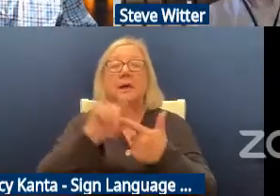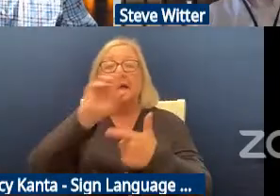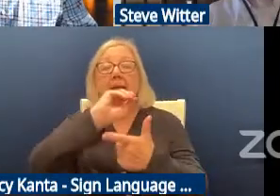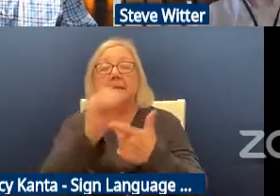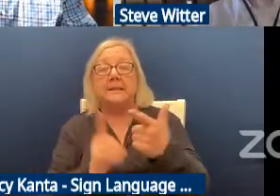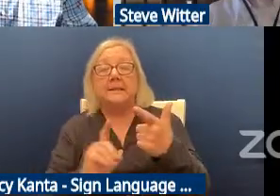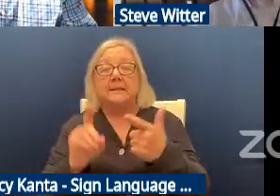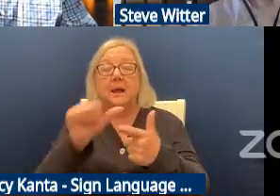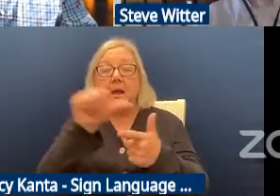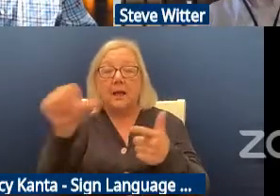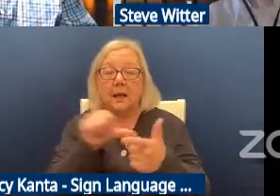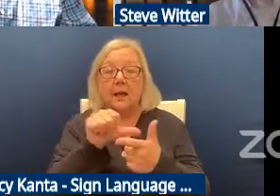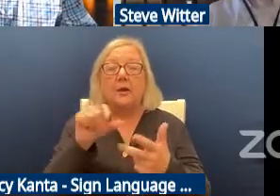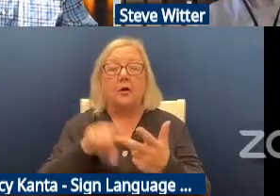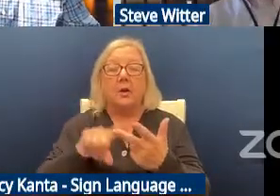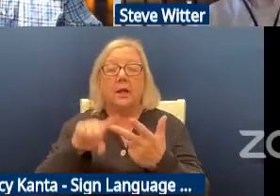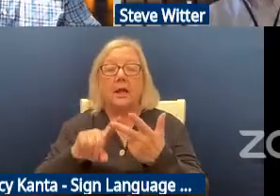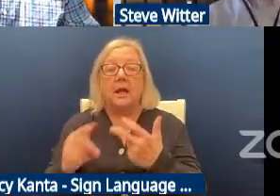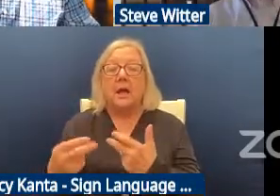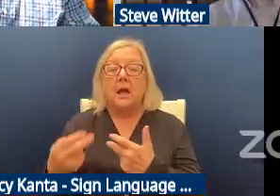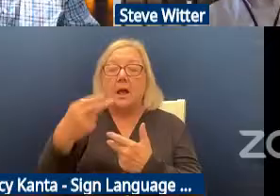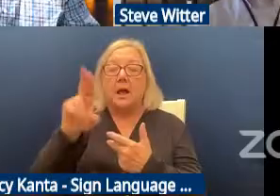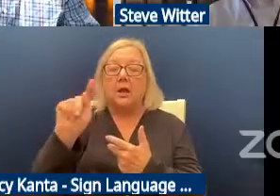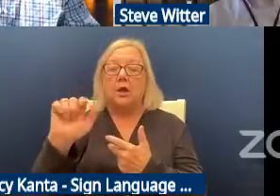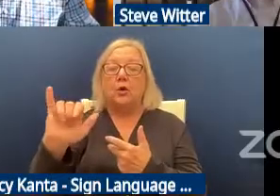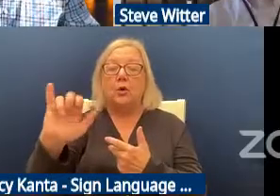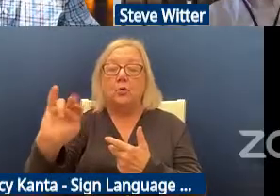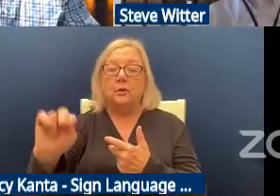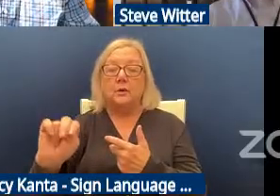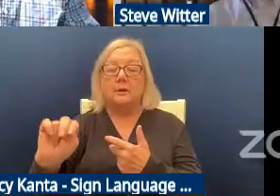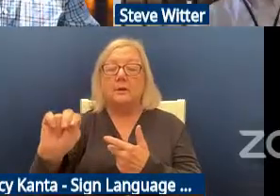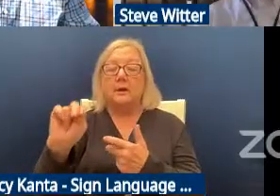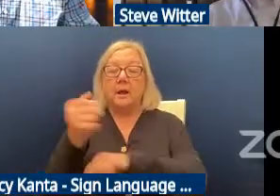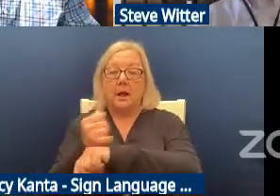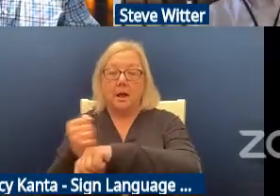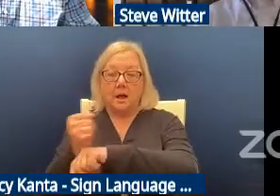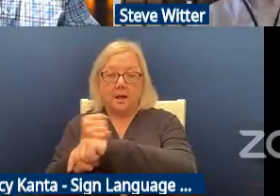area. I think what's unique about this project compared to others